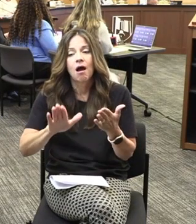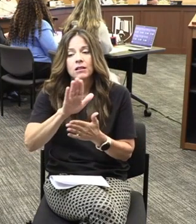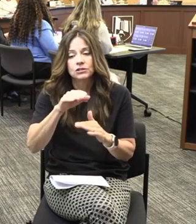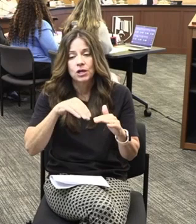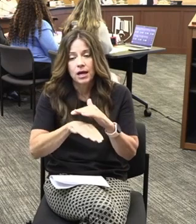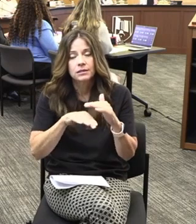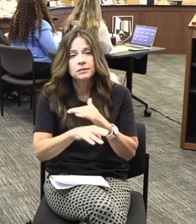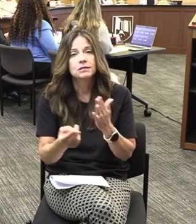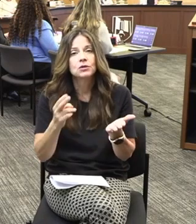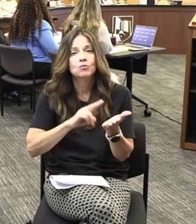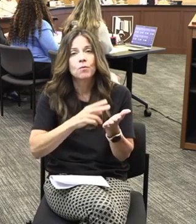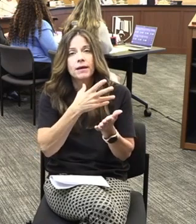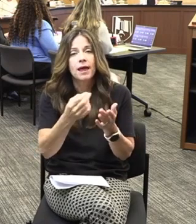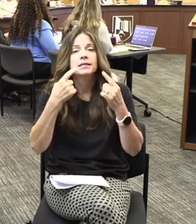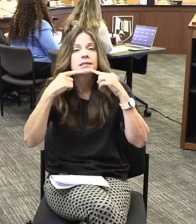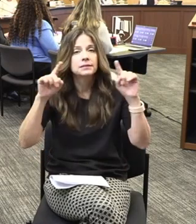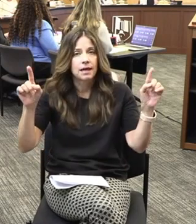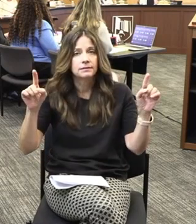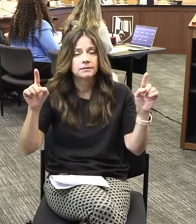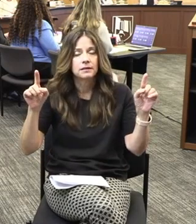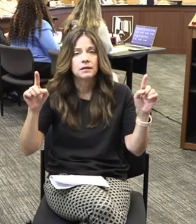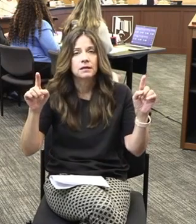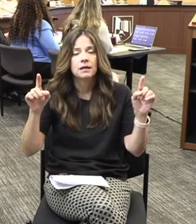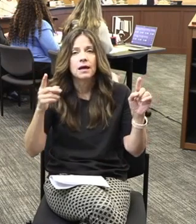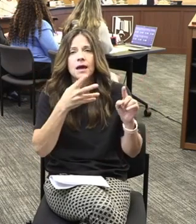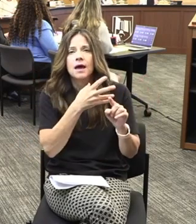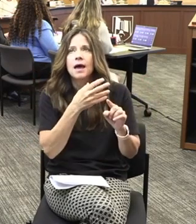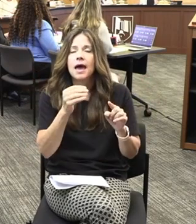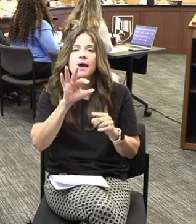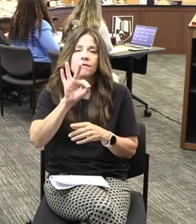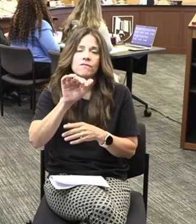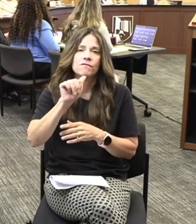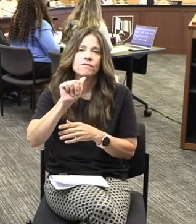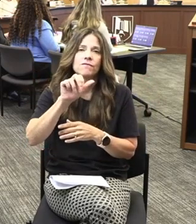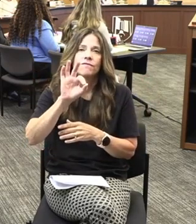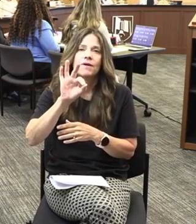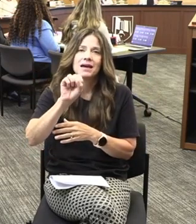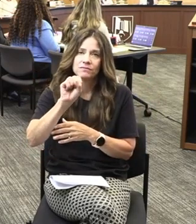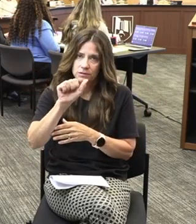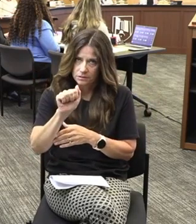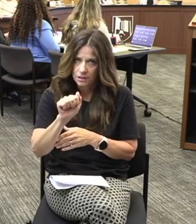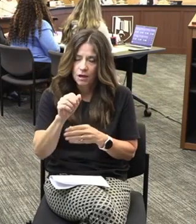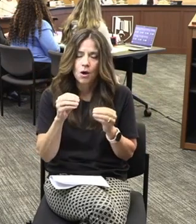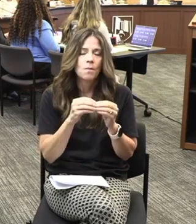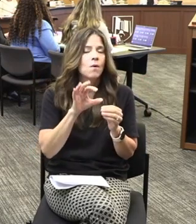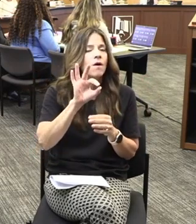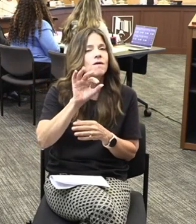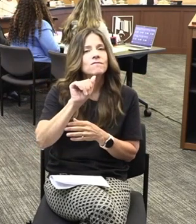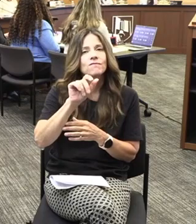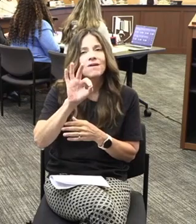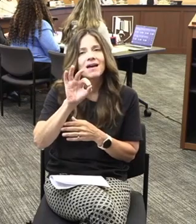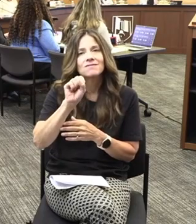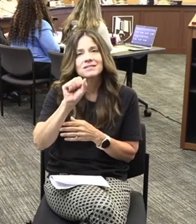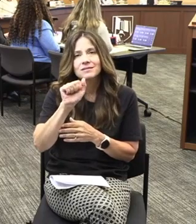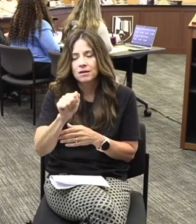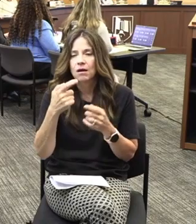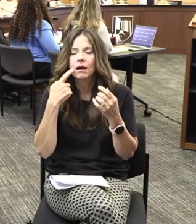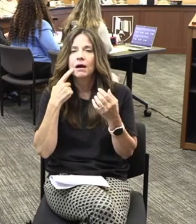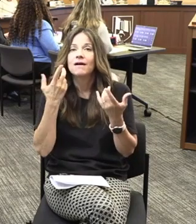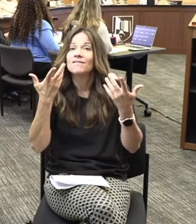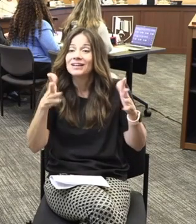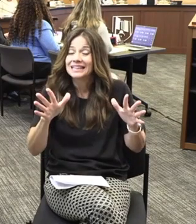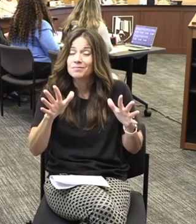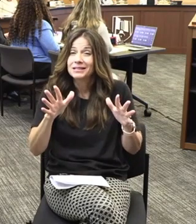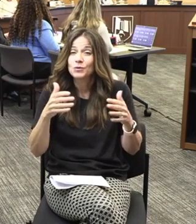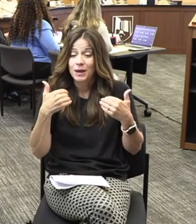and success. And of course, FAFSA completion. The more FAFSA completion we have in our district, the